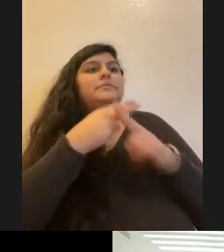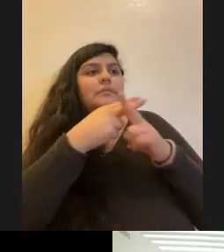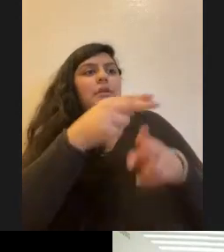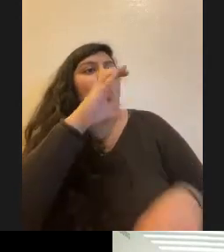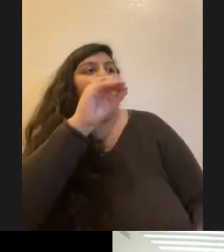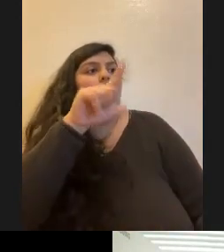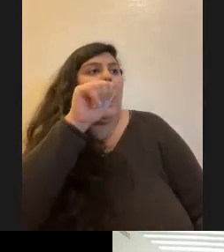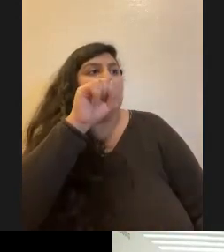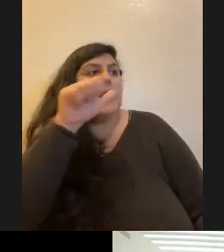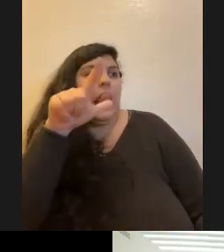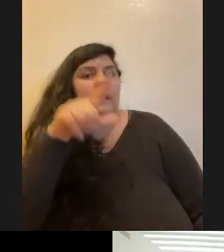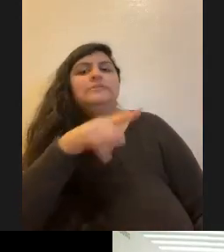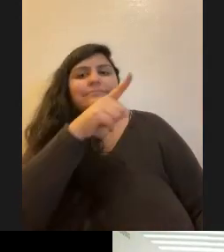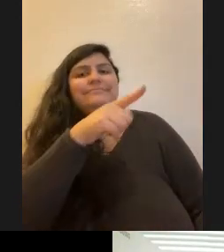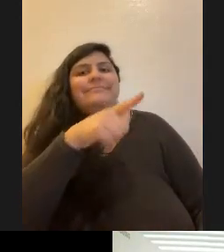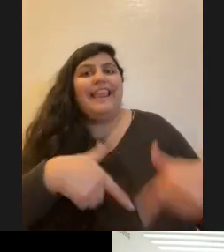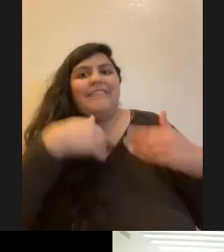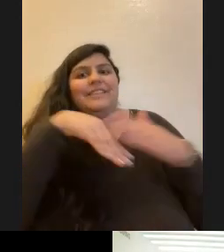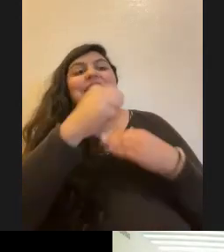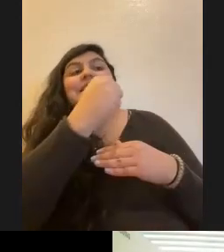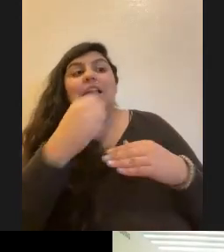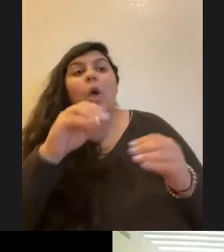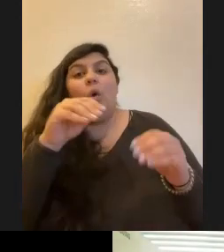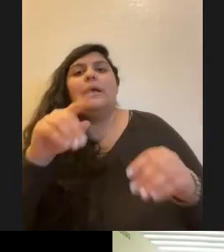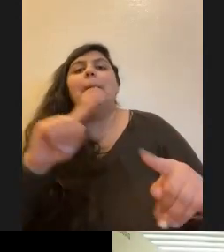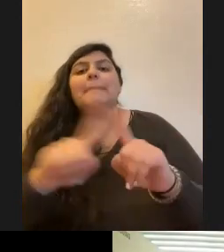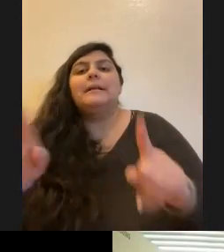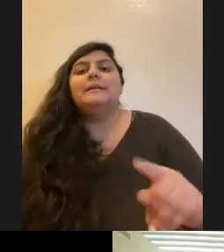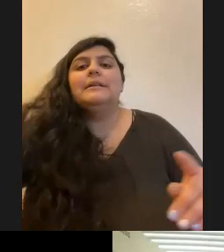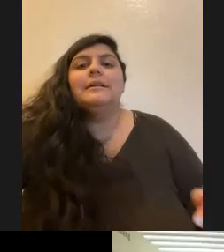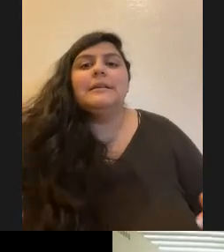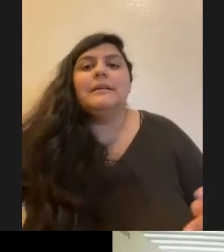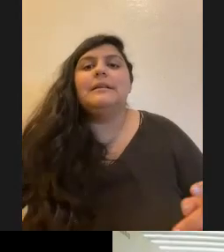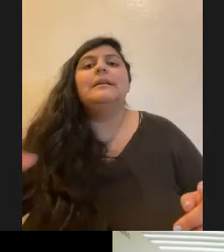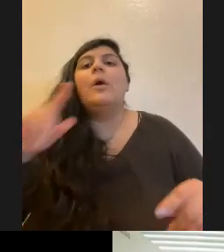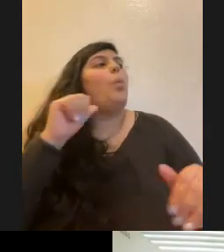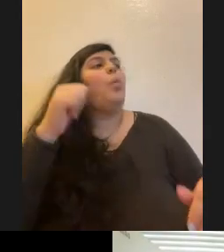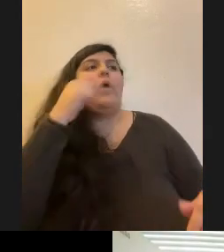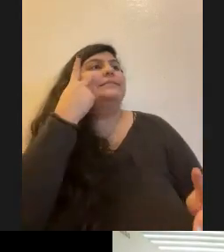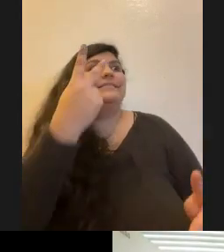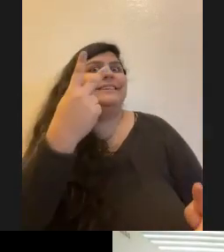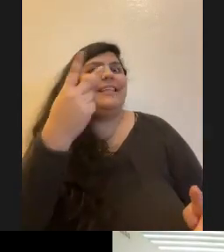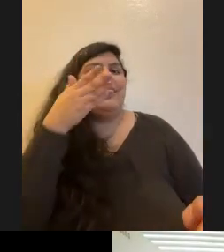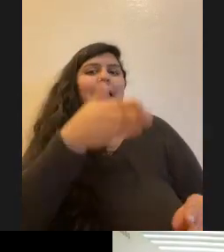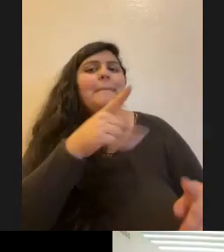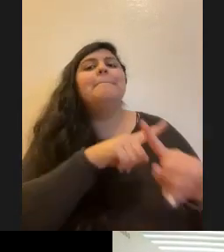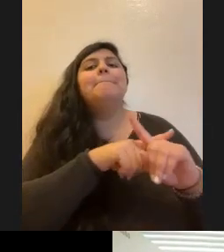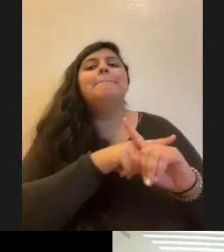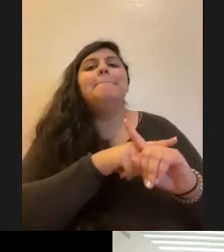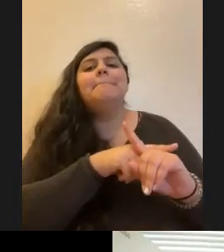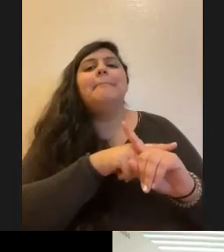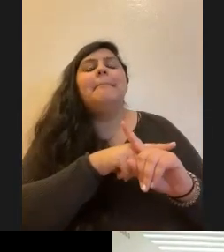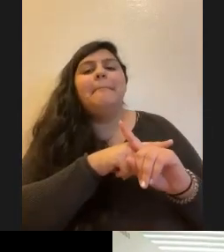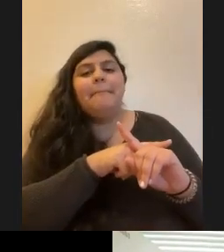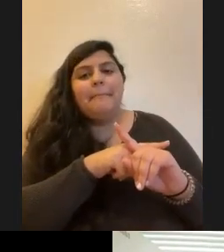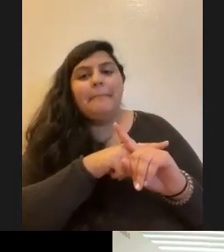native to the Southern Ocean. So they're not in the shallow water. So you're not going to encounter them unless something has gone horribly wrong for that squid